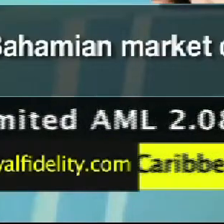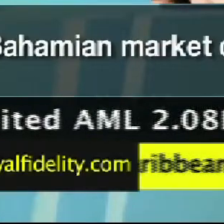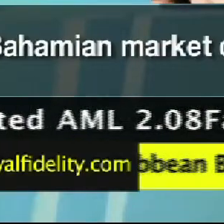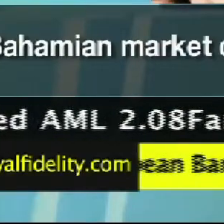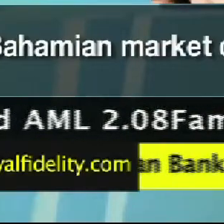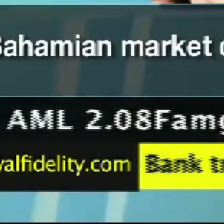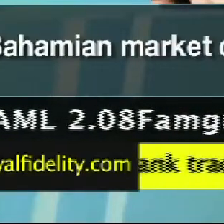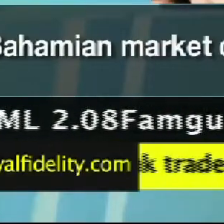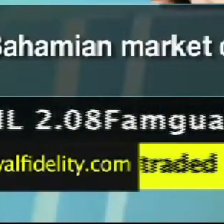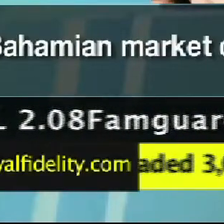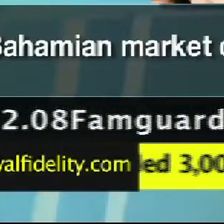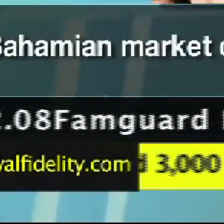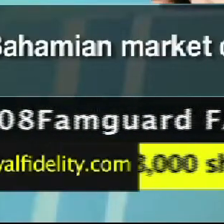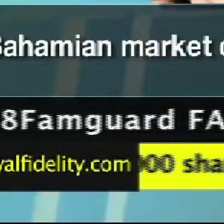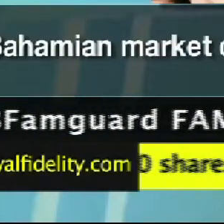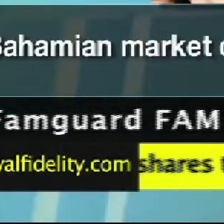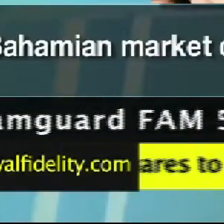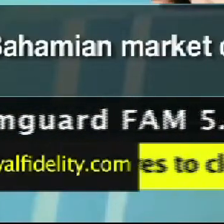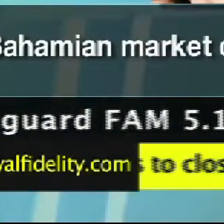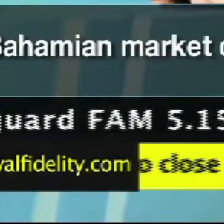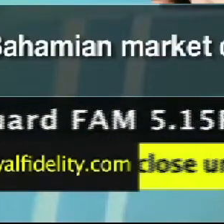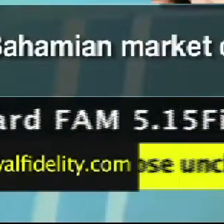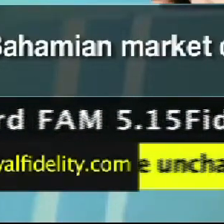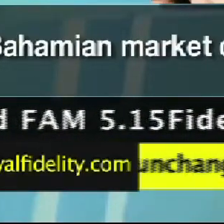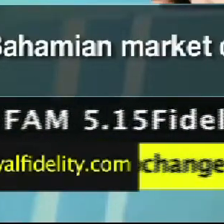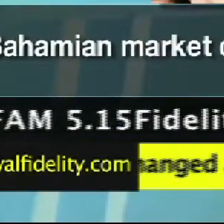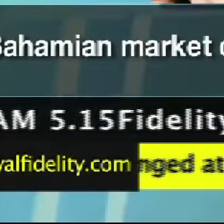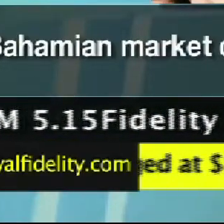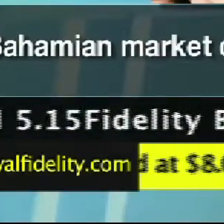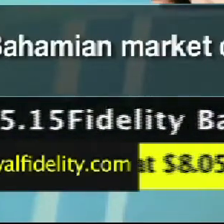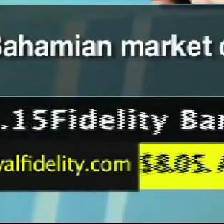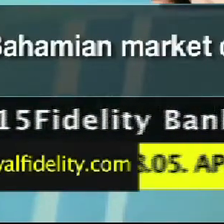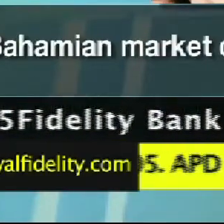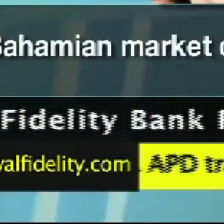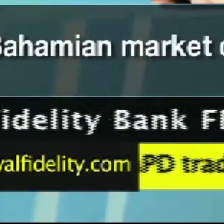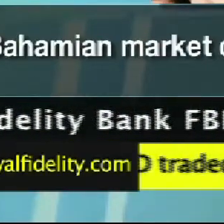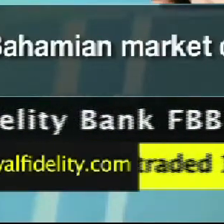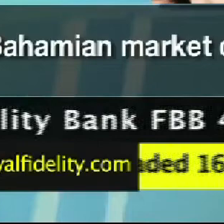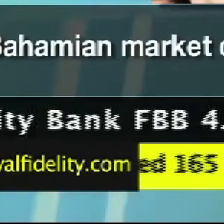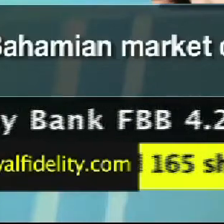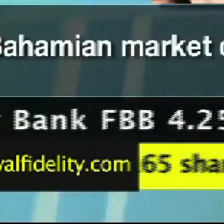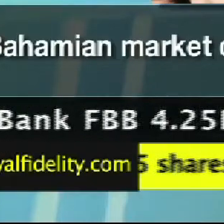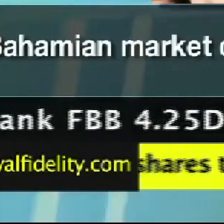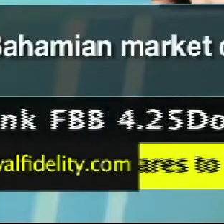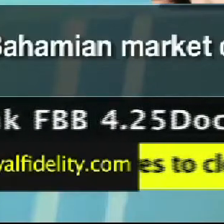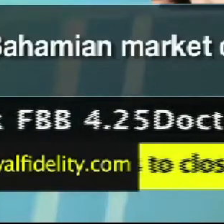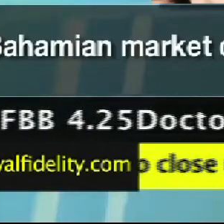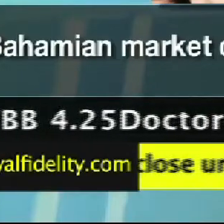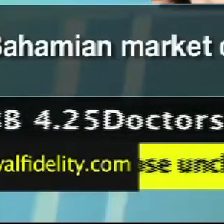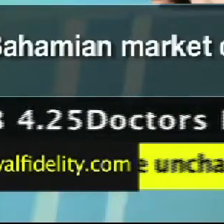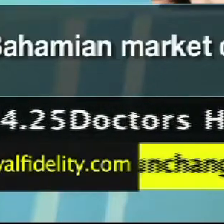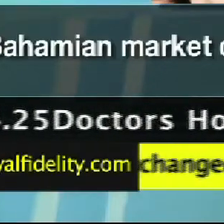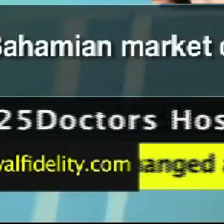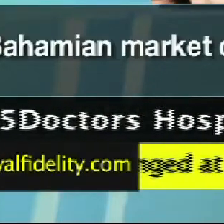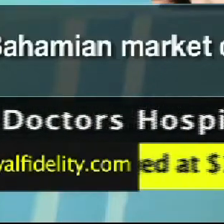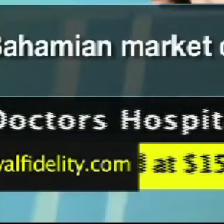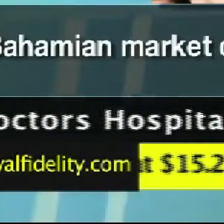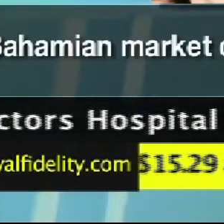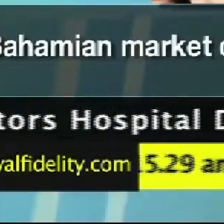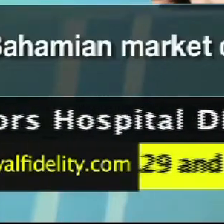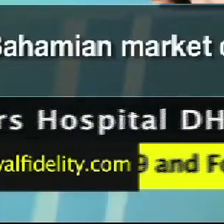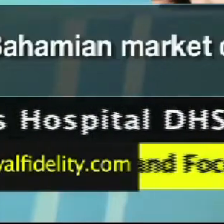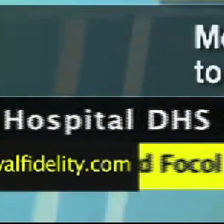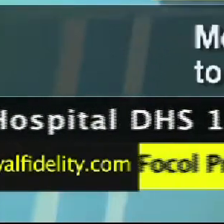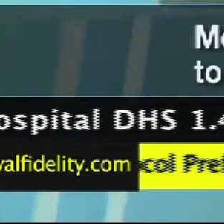selected by the end of April next year. This step comes as government responds to the fact that Bahamians await competition in the area of cellular